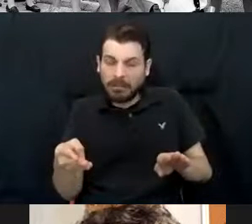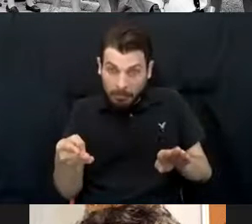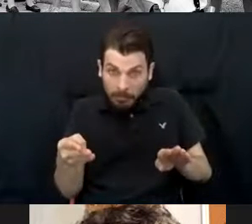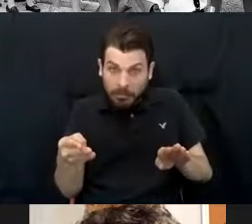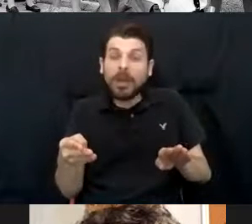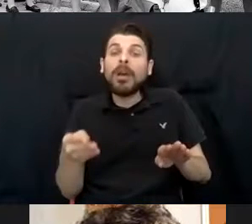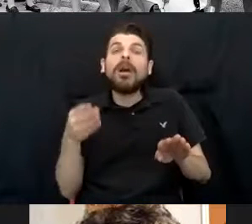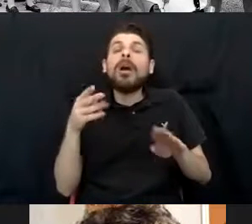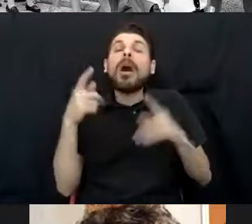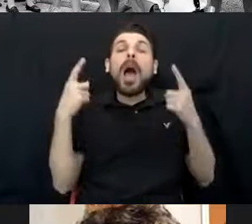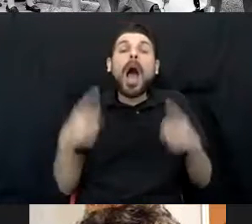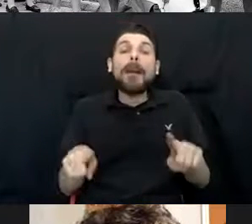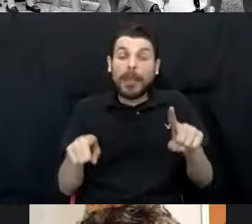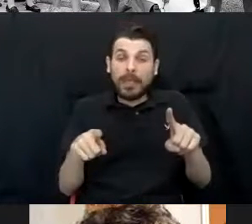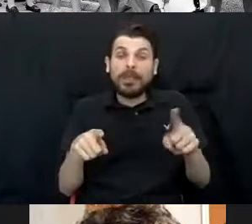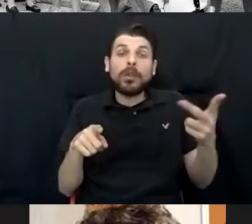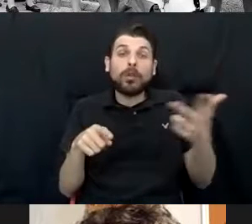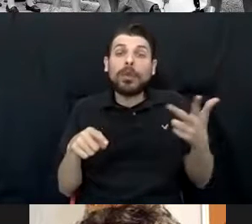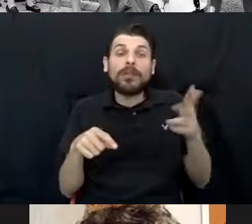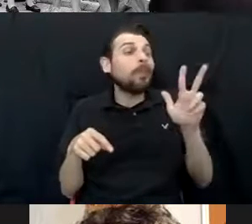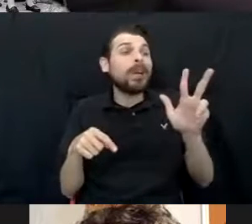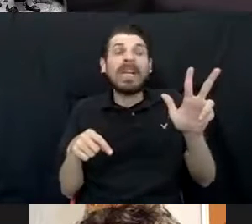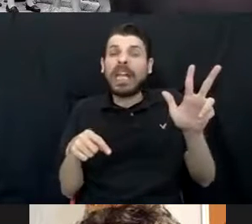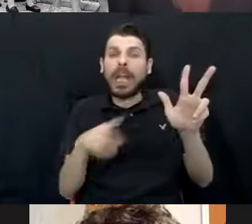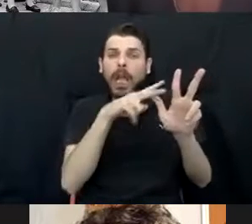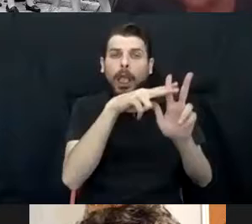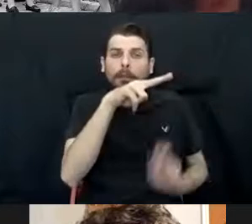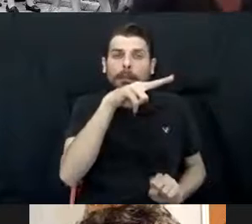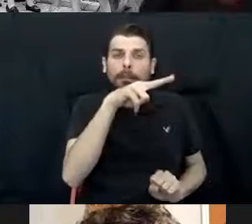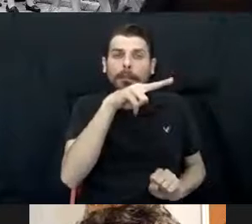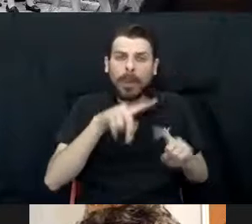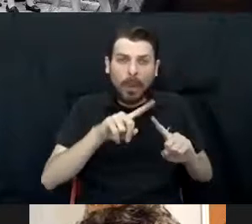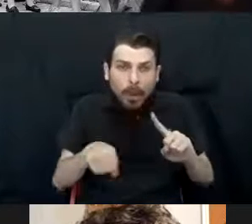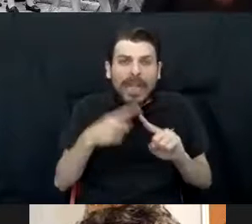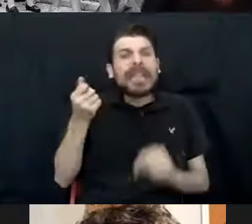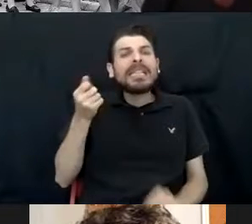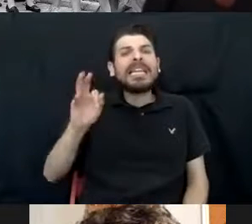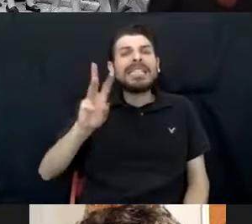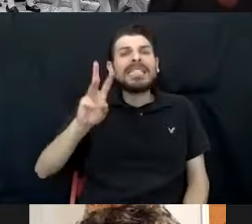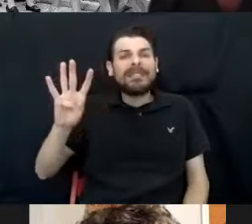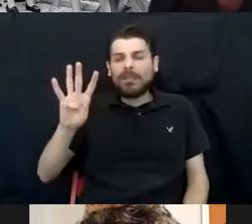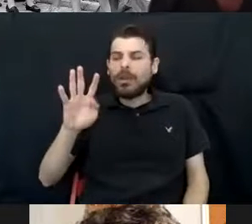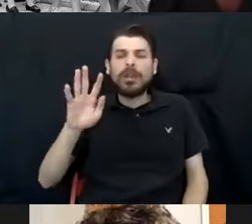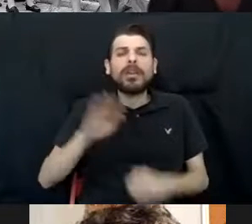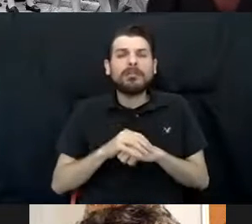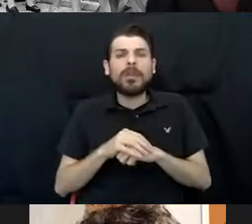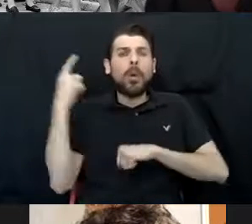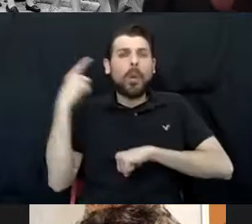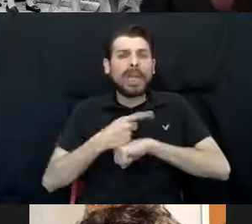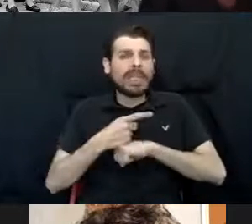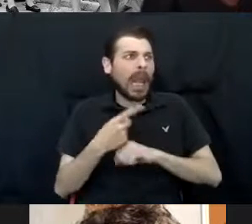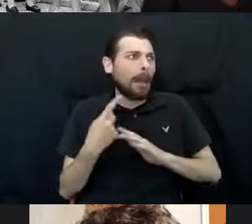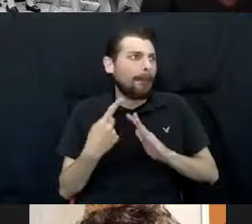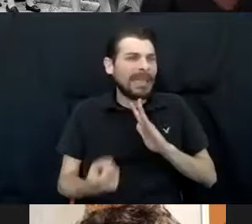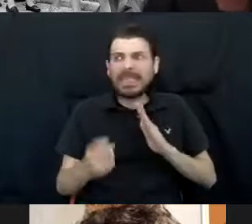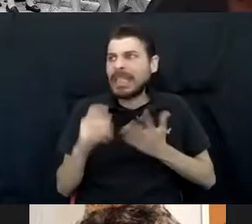disappeared early in the Freedom Summer Project of 1964. After they'd gone for more than a day, we'd called all